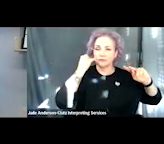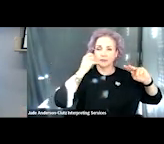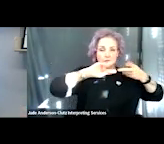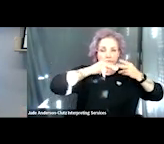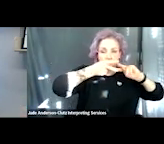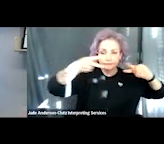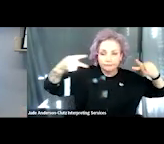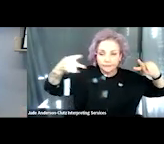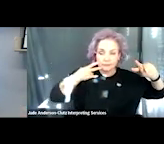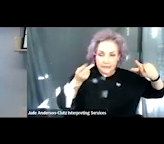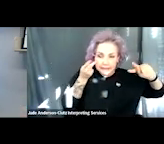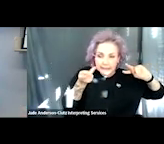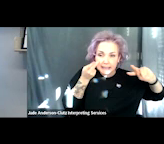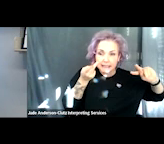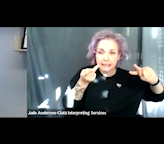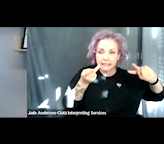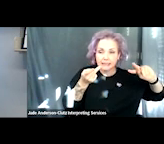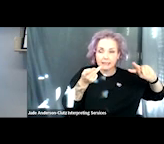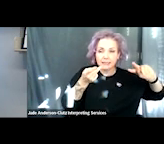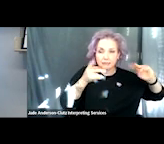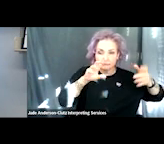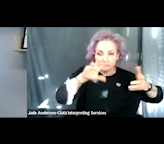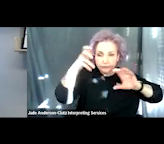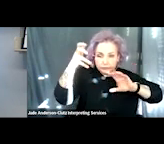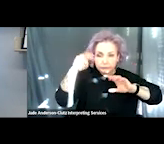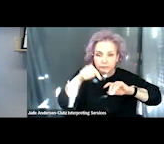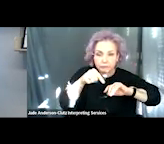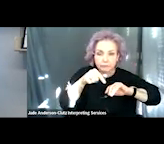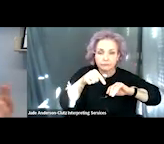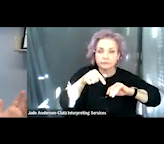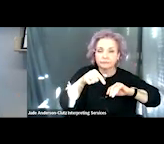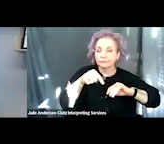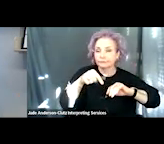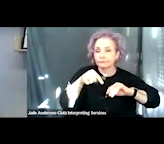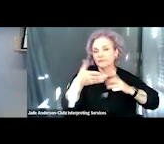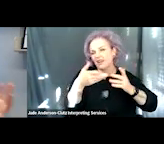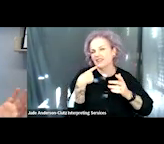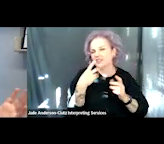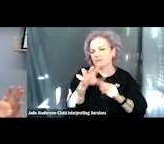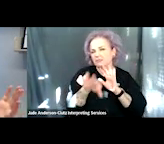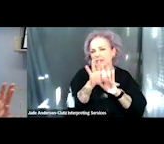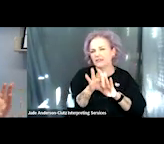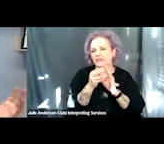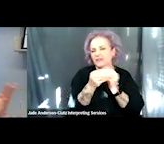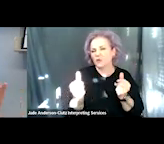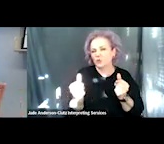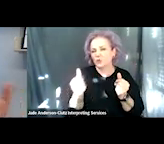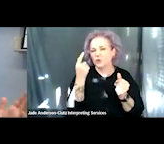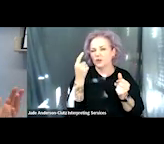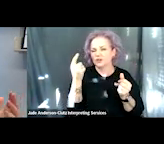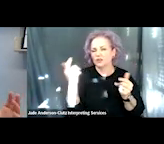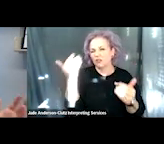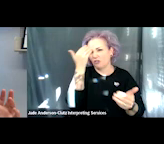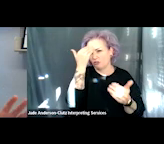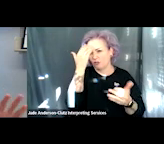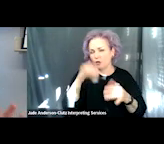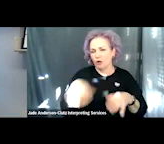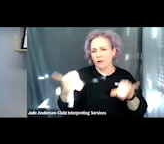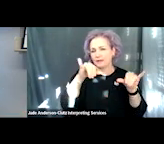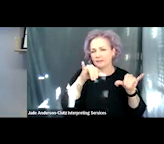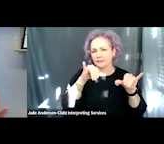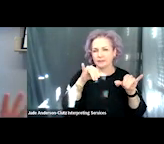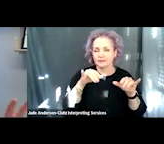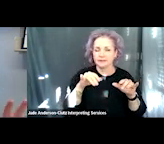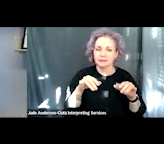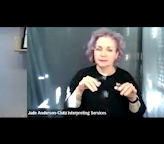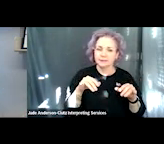some examples that I've picked out that you may recognize. And when these go wrong, we get sort of, usually it's not just things affecting the brain,